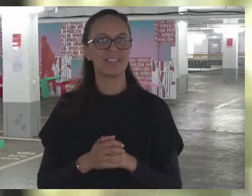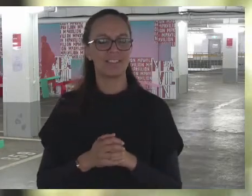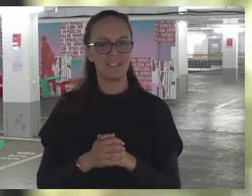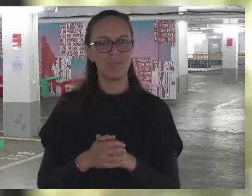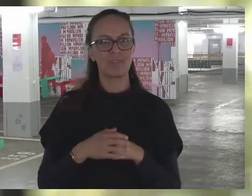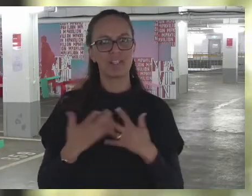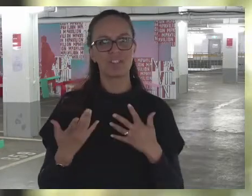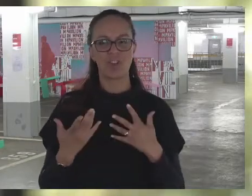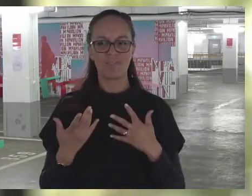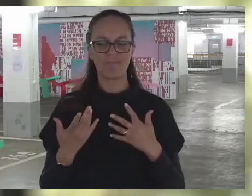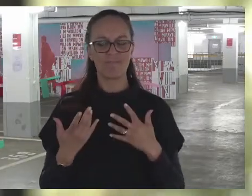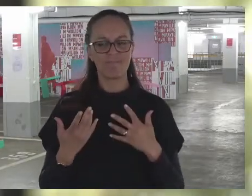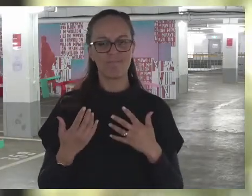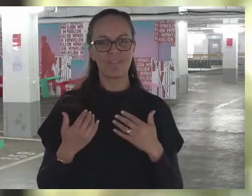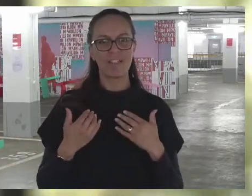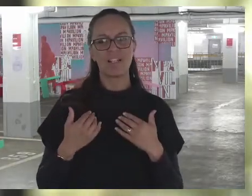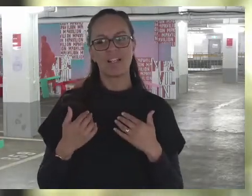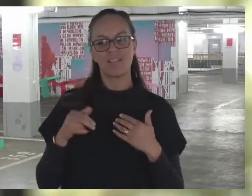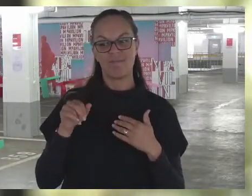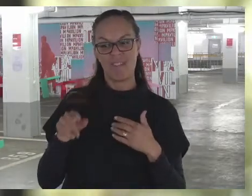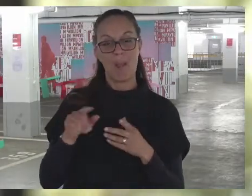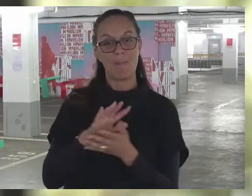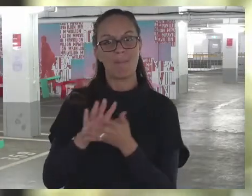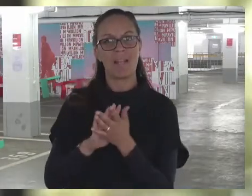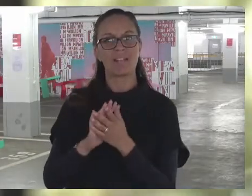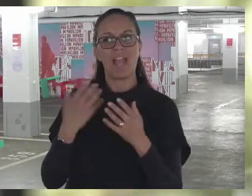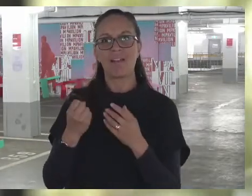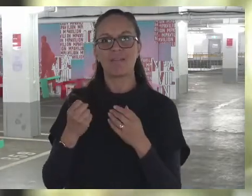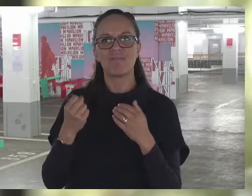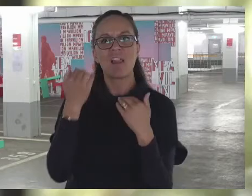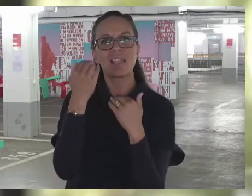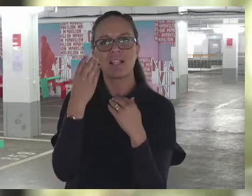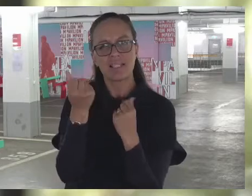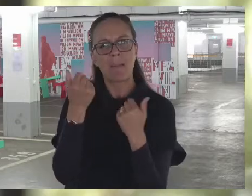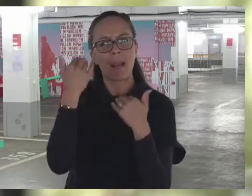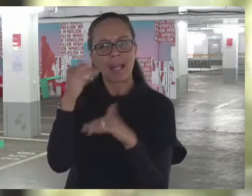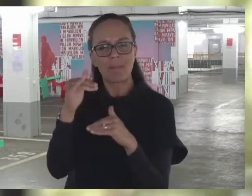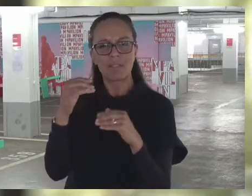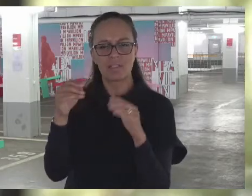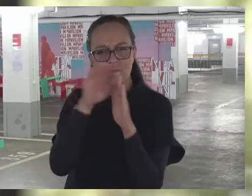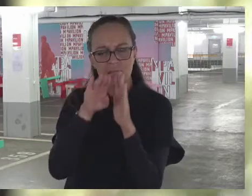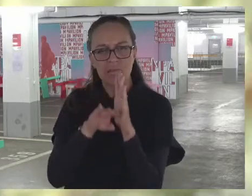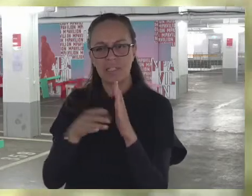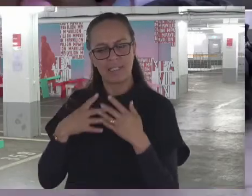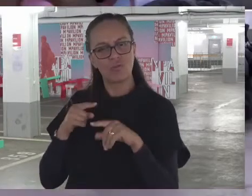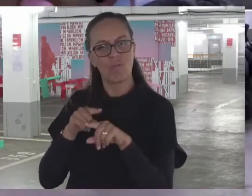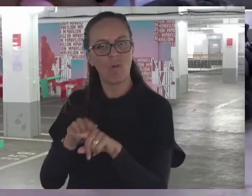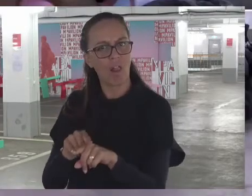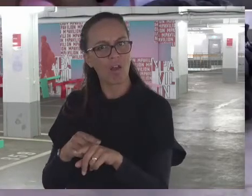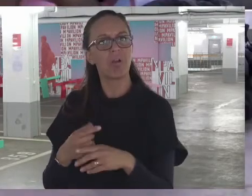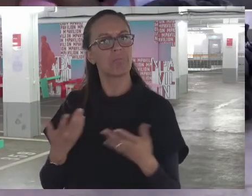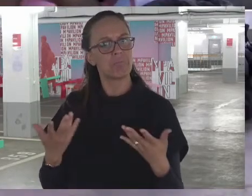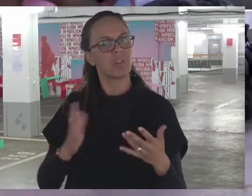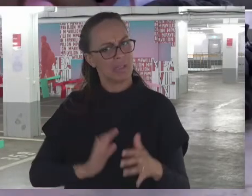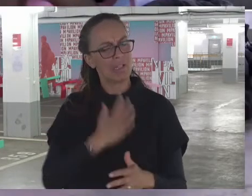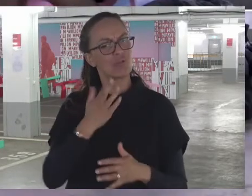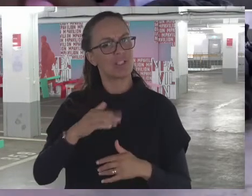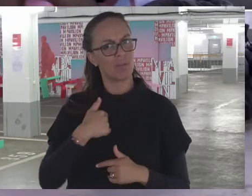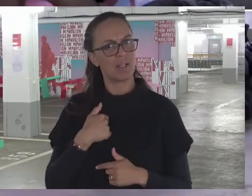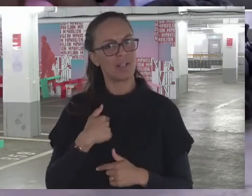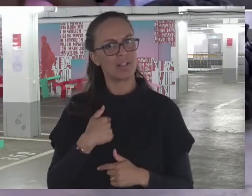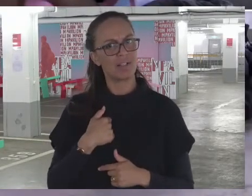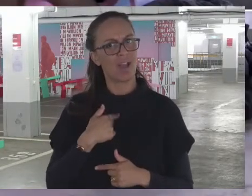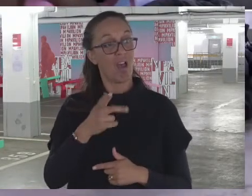parameters to work to, and I think that was really useful, for me. And you mentioned the publicness